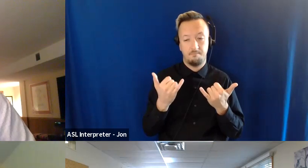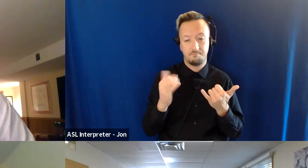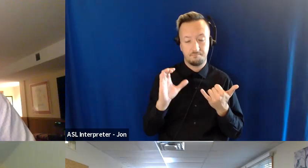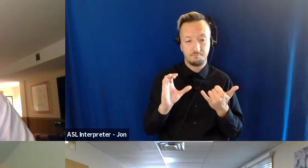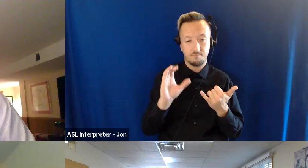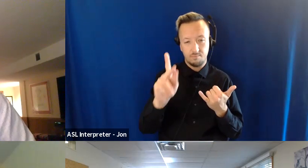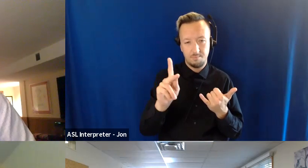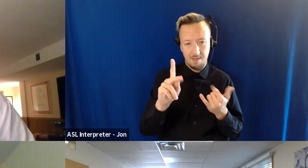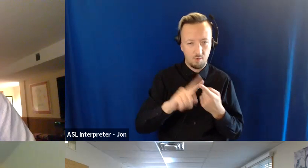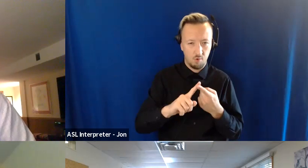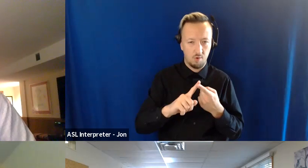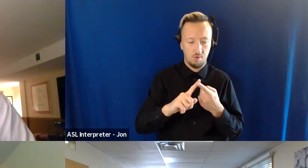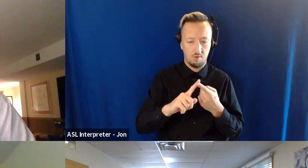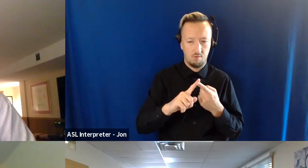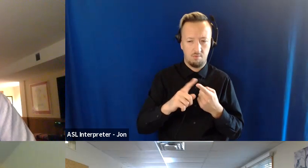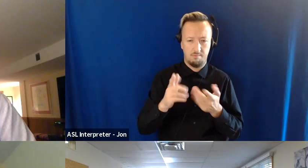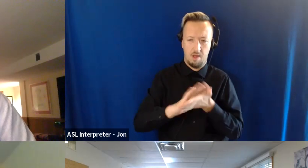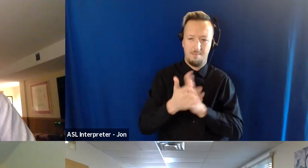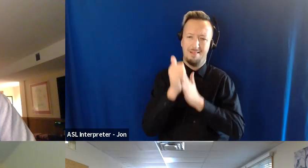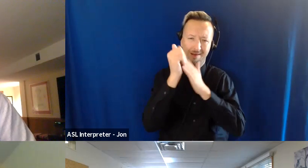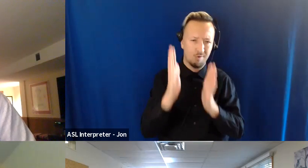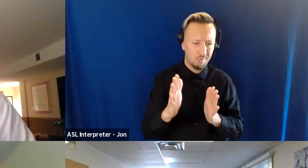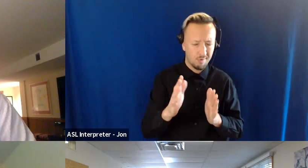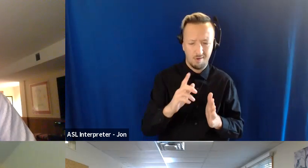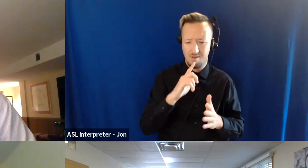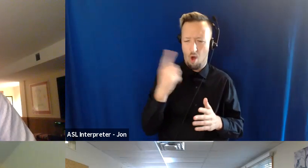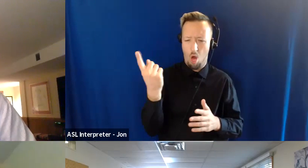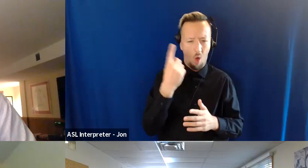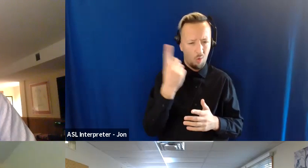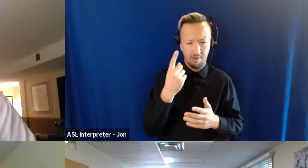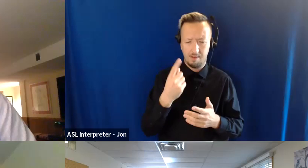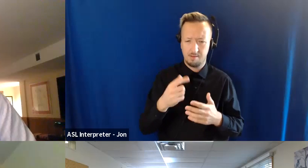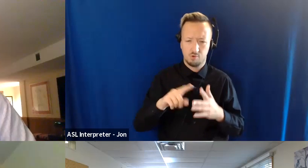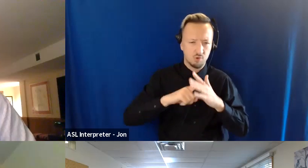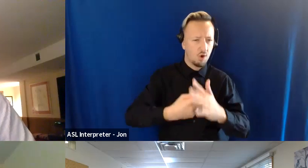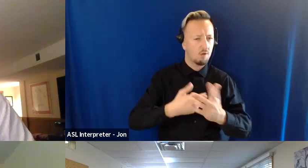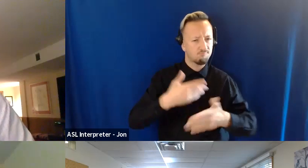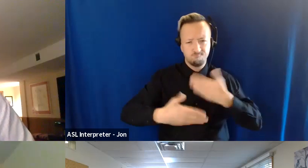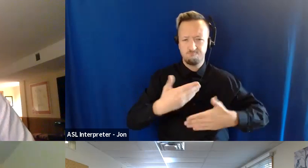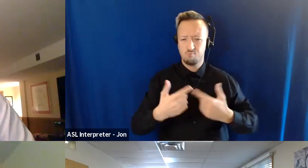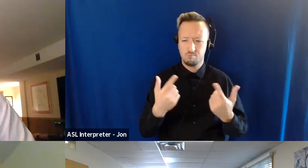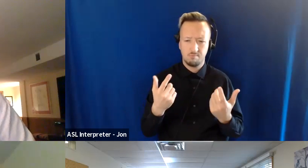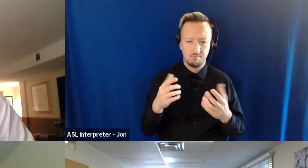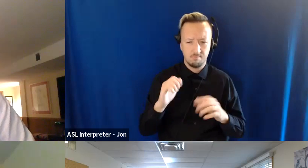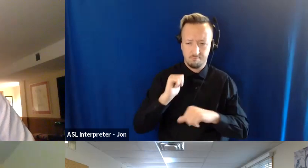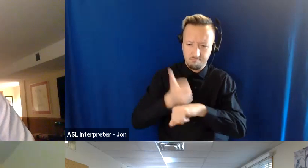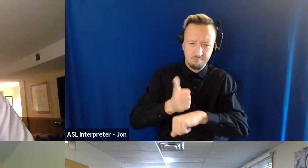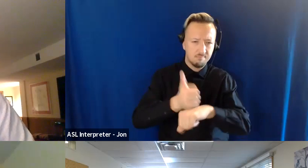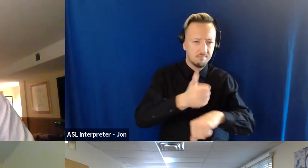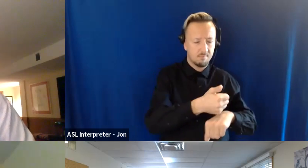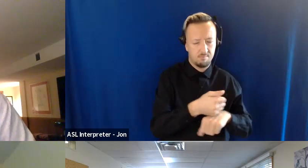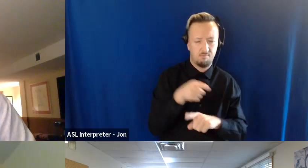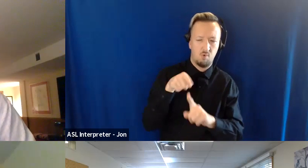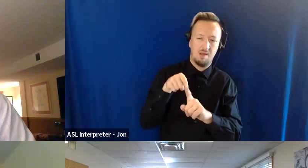movements in Michigan in terms of he was always out front and always doing things. And so he is probably one